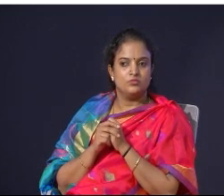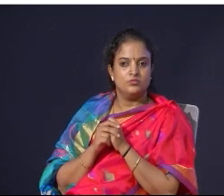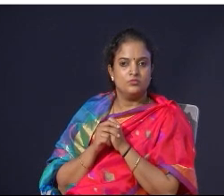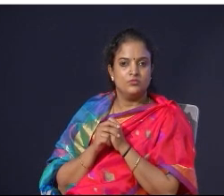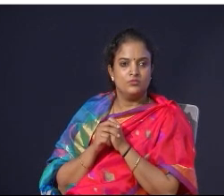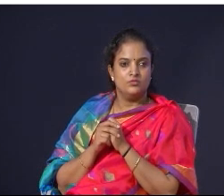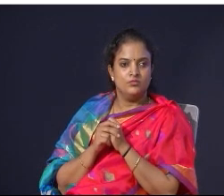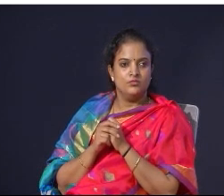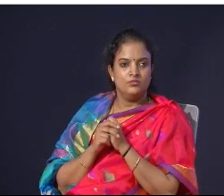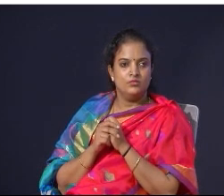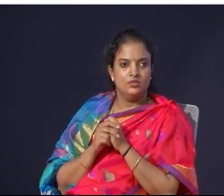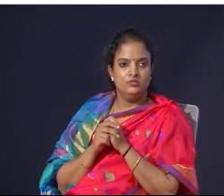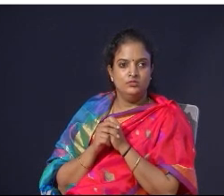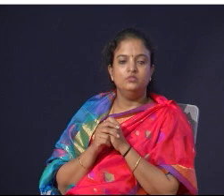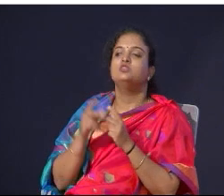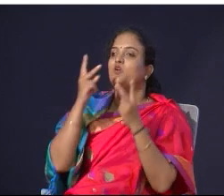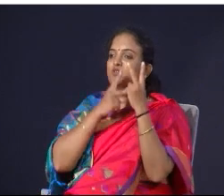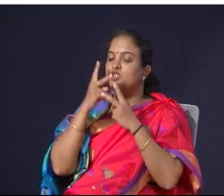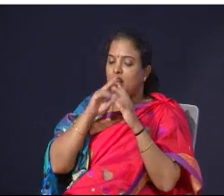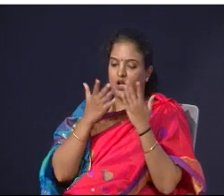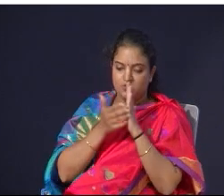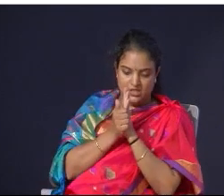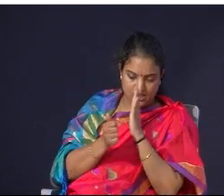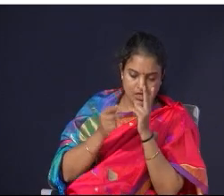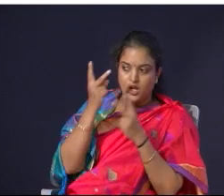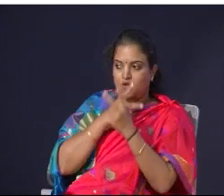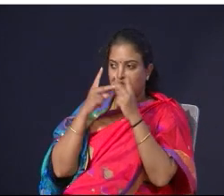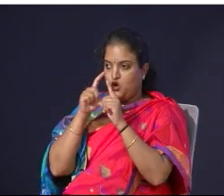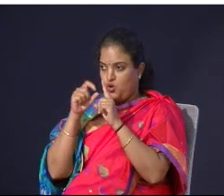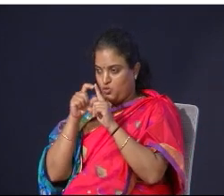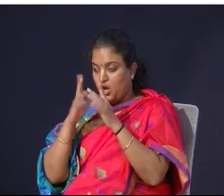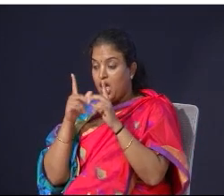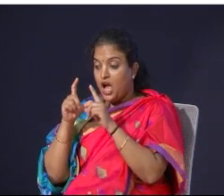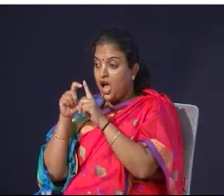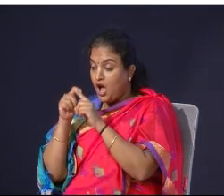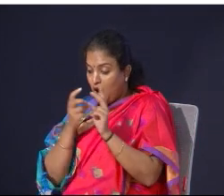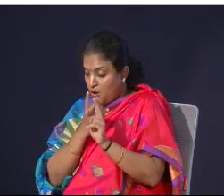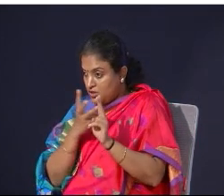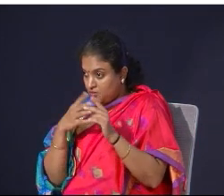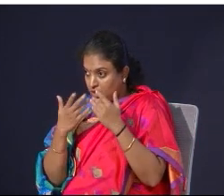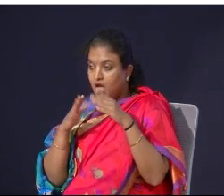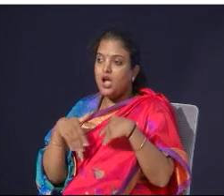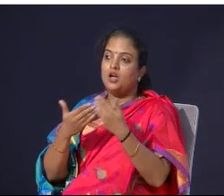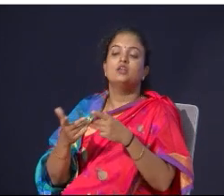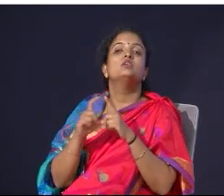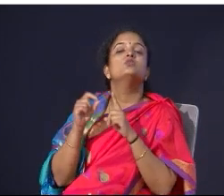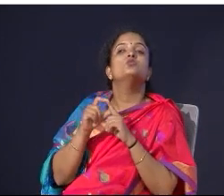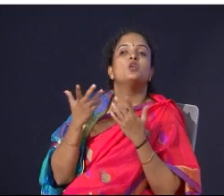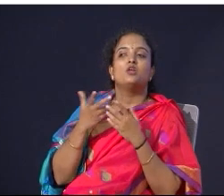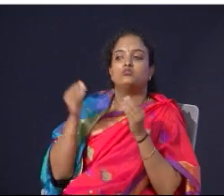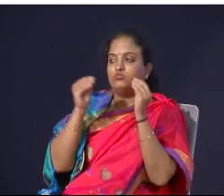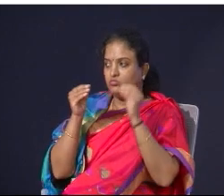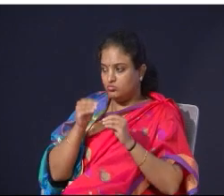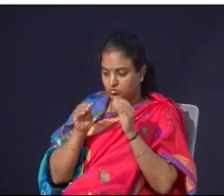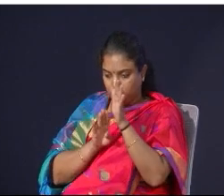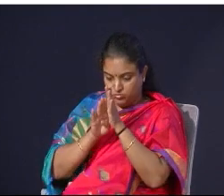and now we want to use that vision. Okay? How do you use that vision? We have to do some environmental modifications. When you